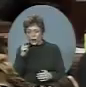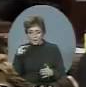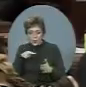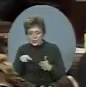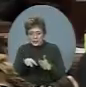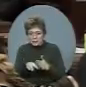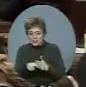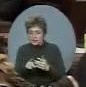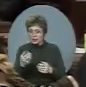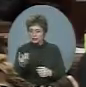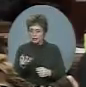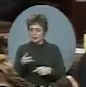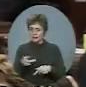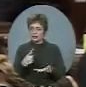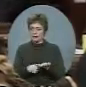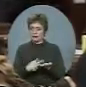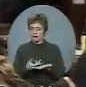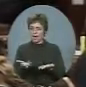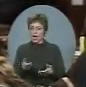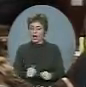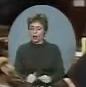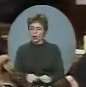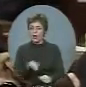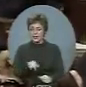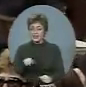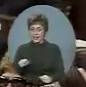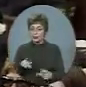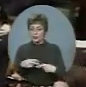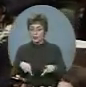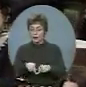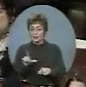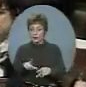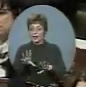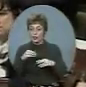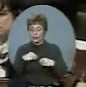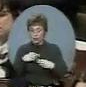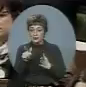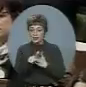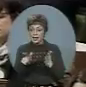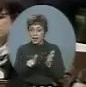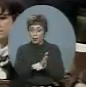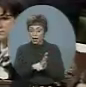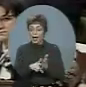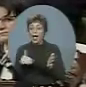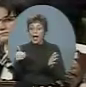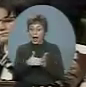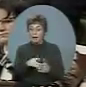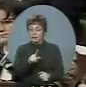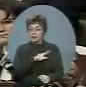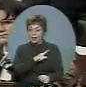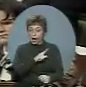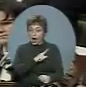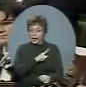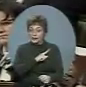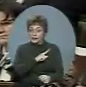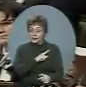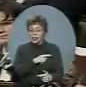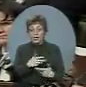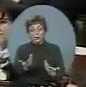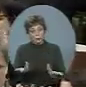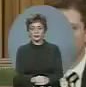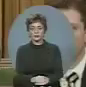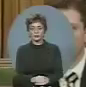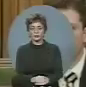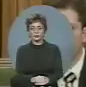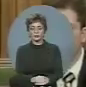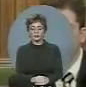these anti-terrorism measures in the first place. Rather than playing partisan games in politics, they should pass it again and allow the police to do their